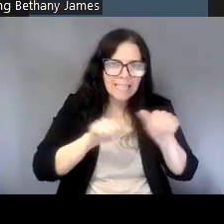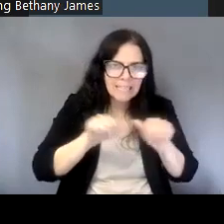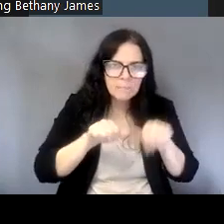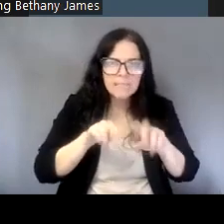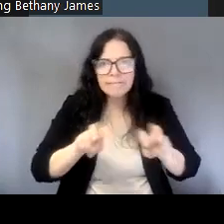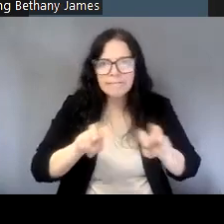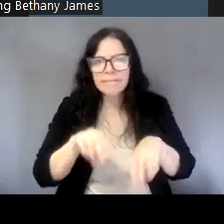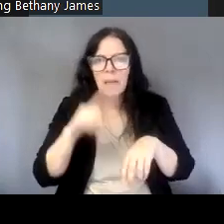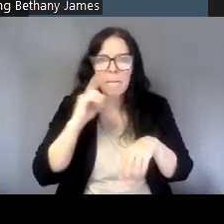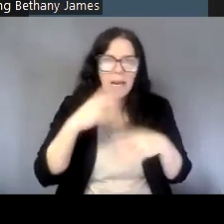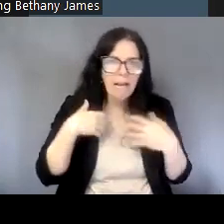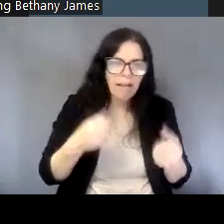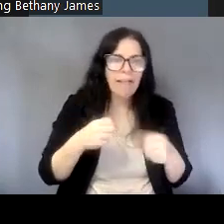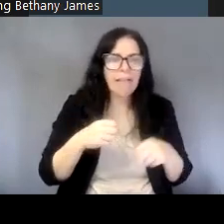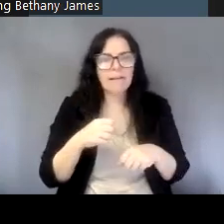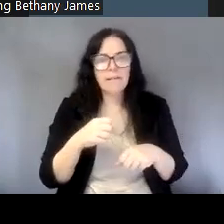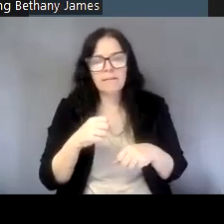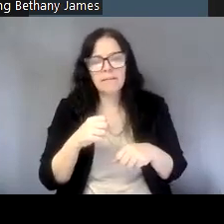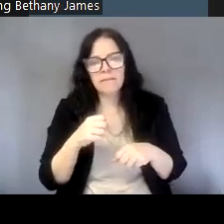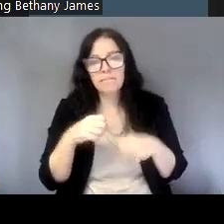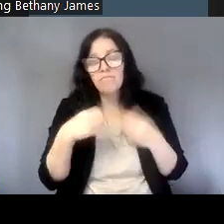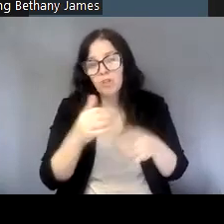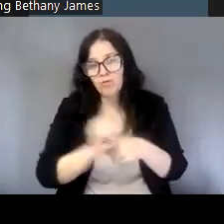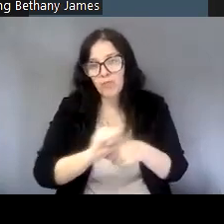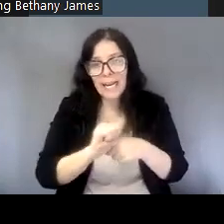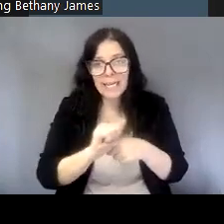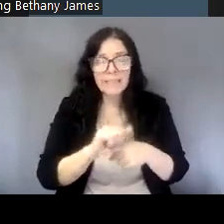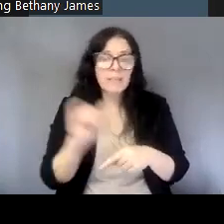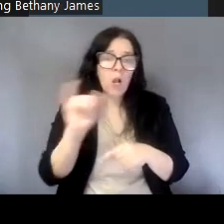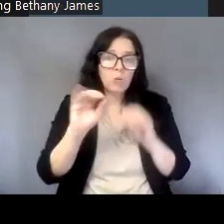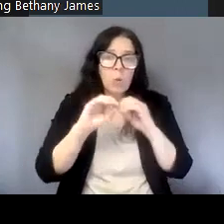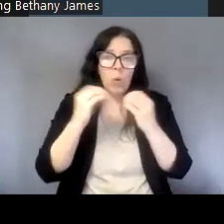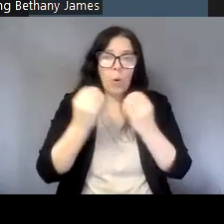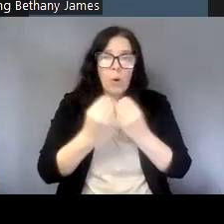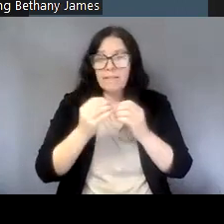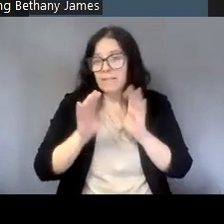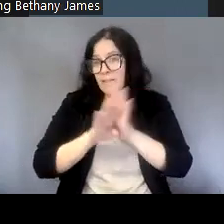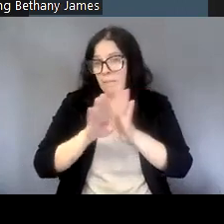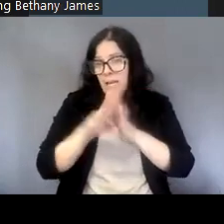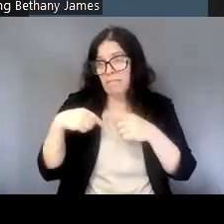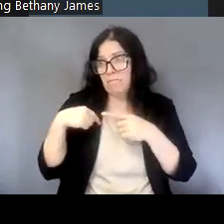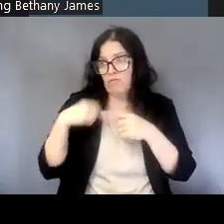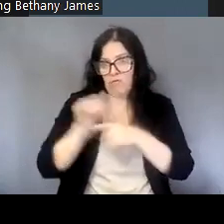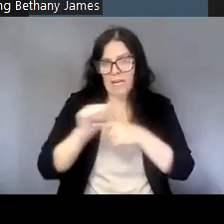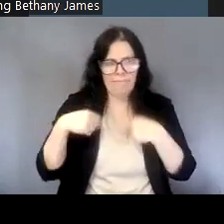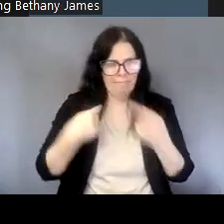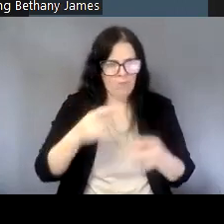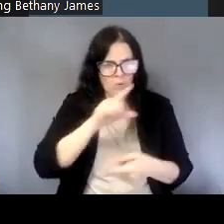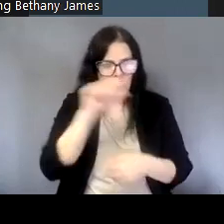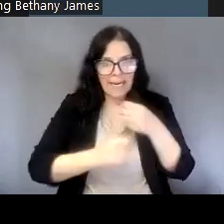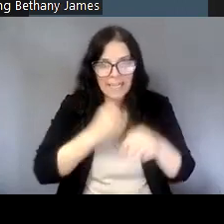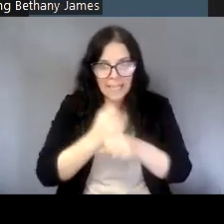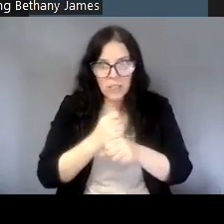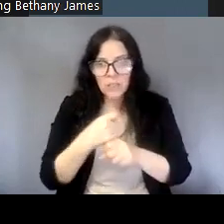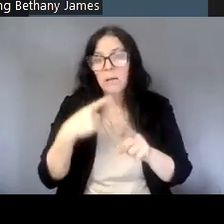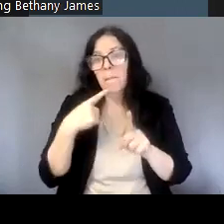health therapeutic training, organizational developmental training for the past 20 years, plus